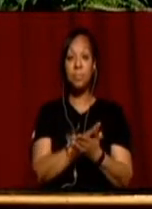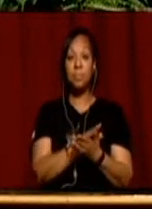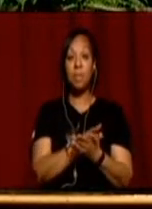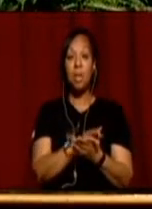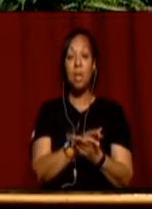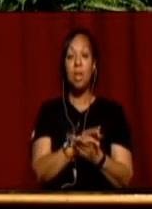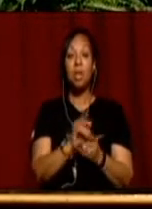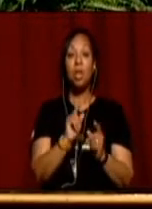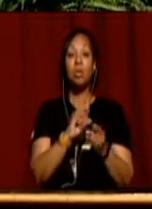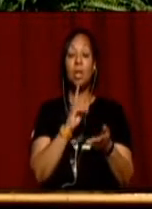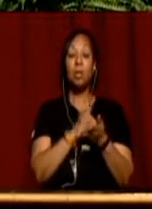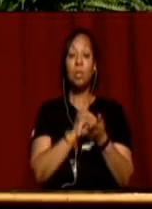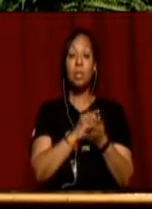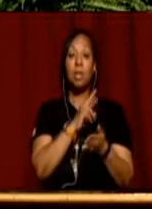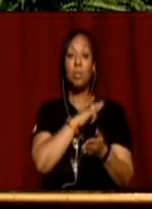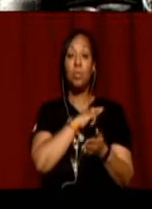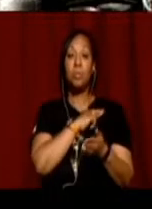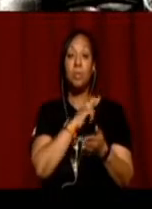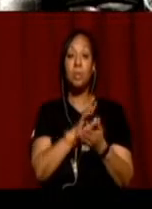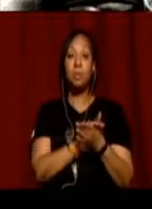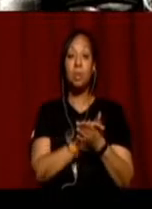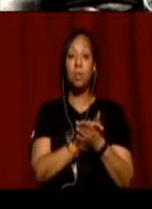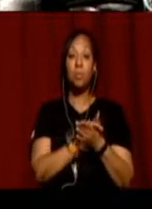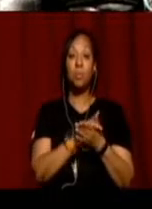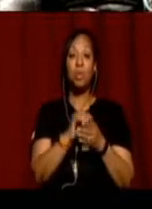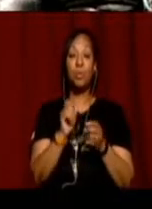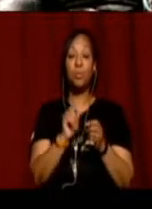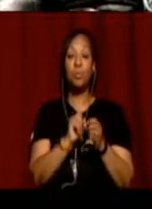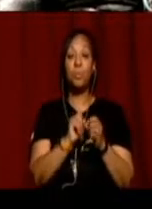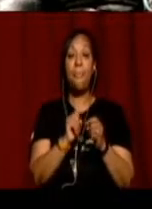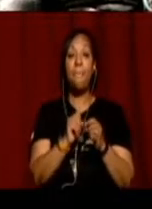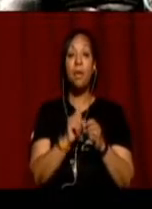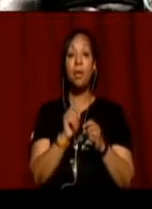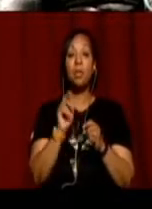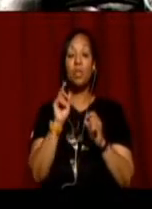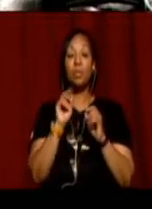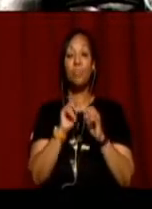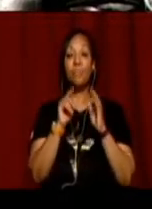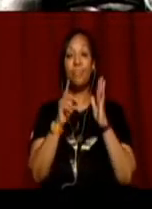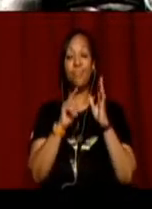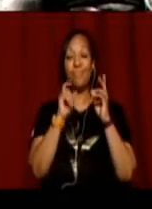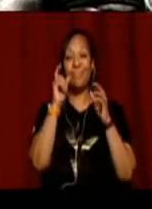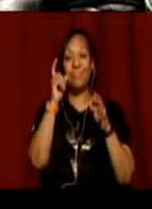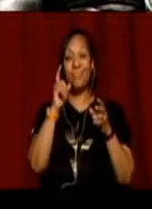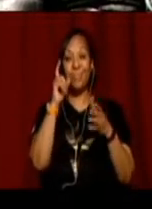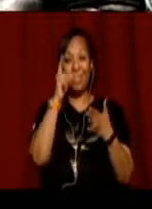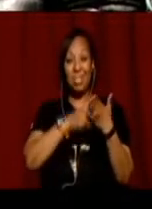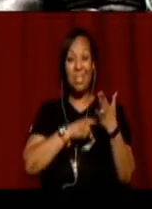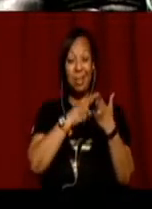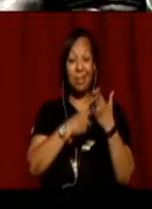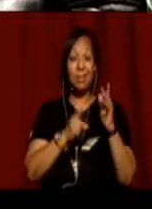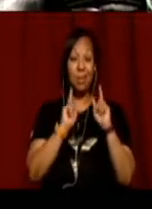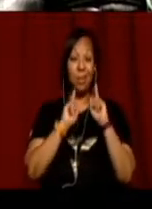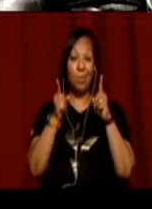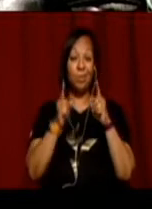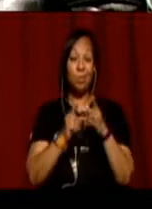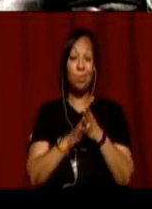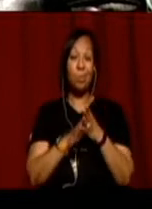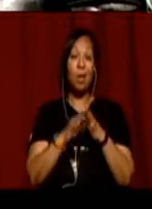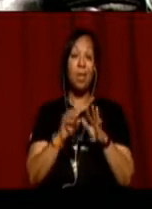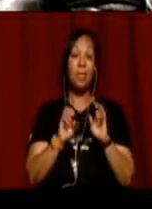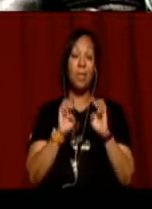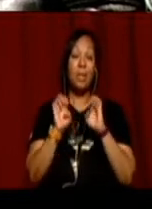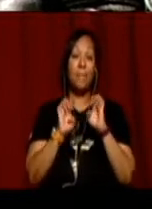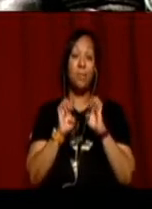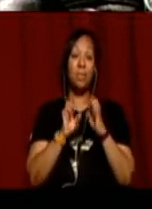Dr. Rubin. I know that in some instances we're doing screening. For example, I go on Mondays to our Emergency Operations Center